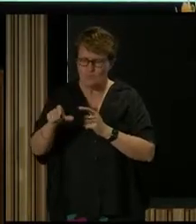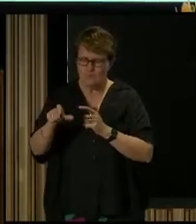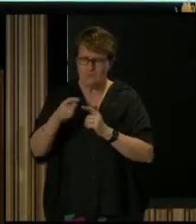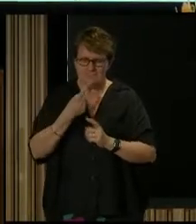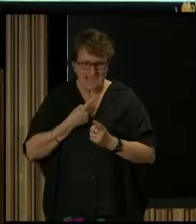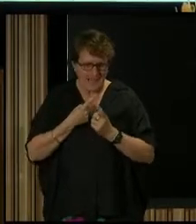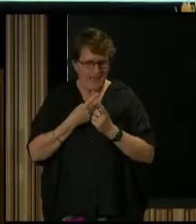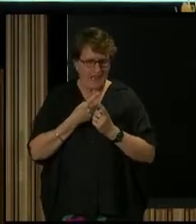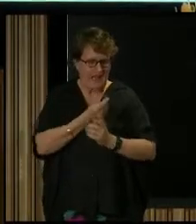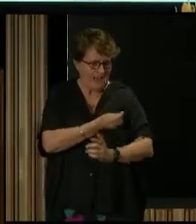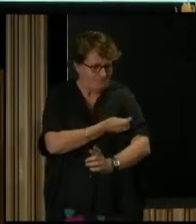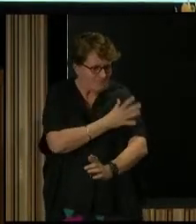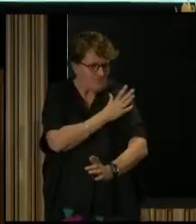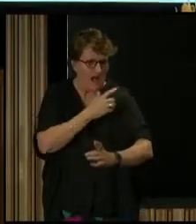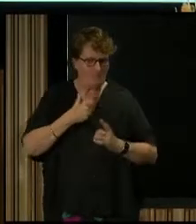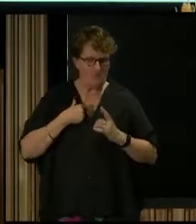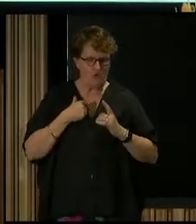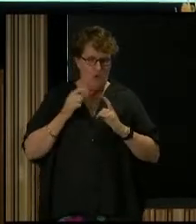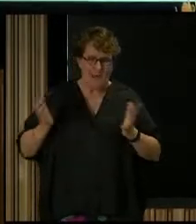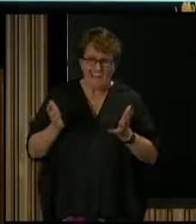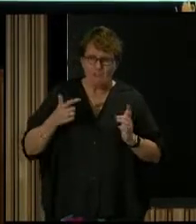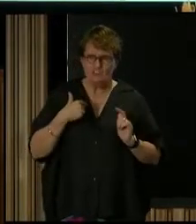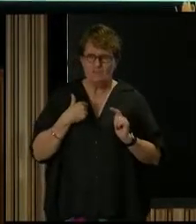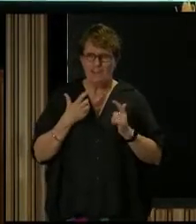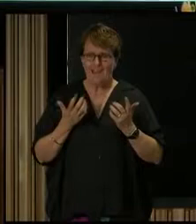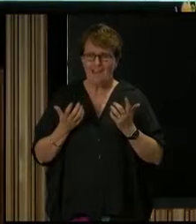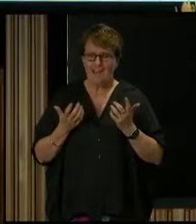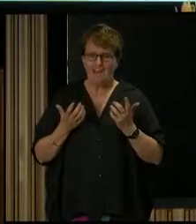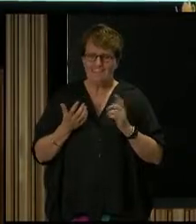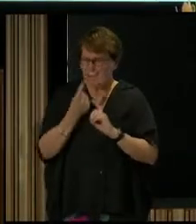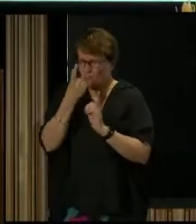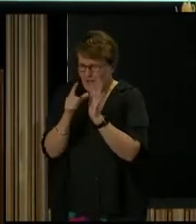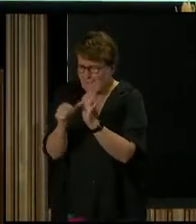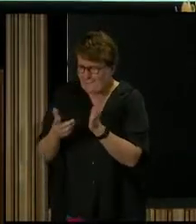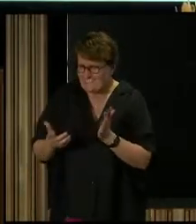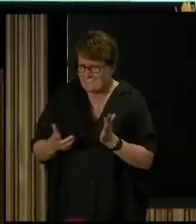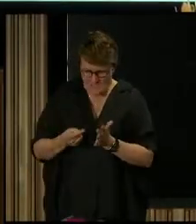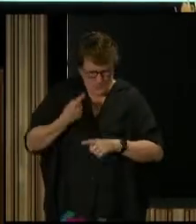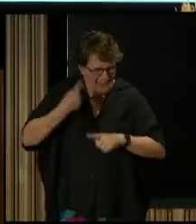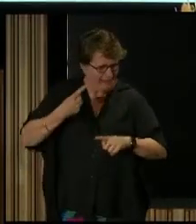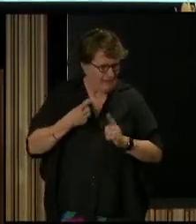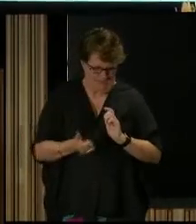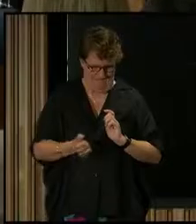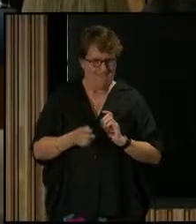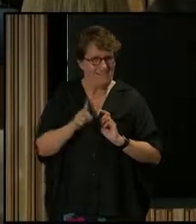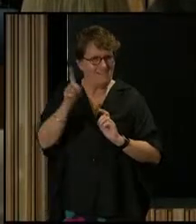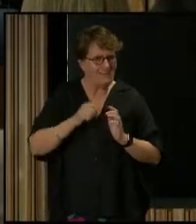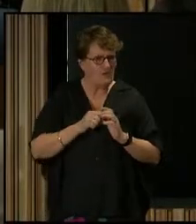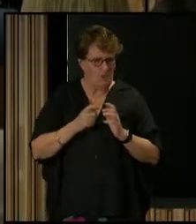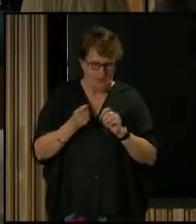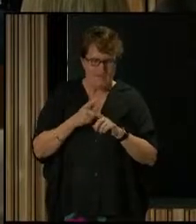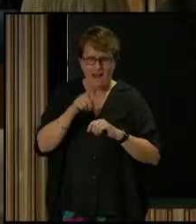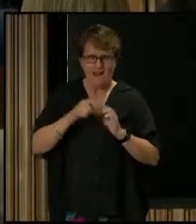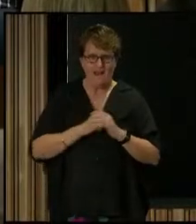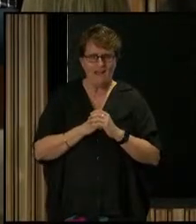or it just, I wasn't having a great day. And it takes a minute to do that, but often we forget to do that. And then it might even be nice to look back and